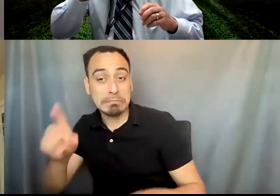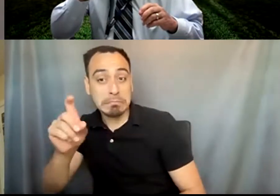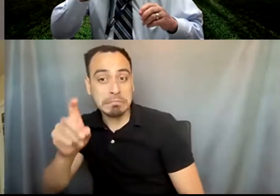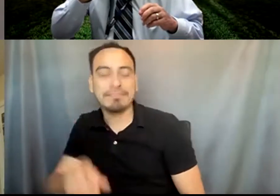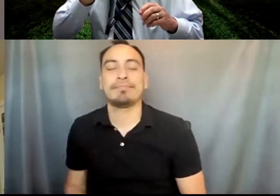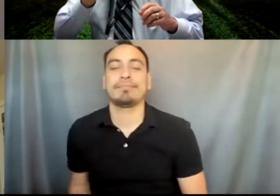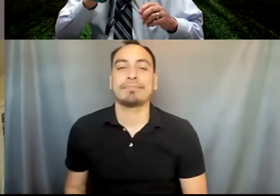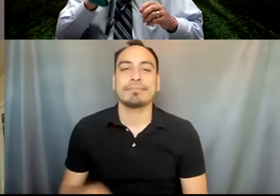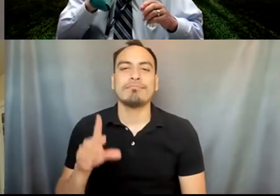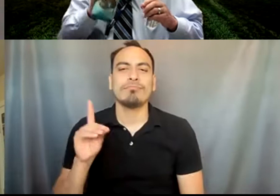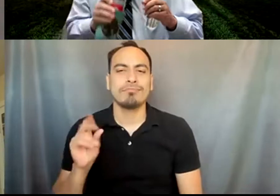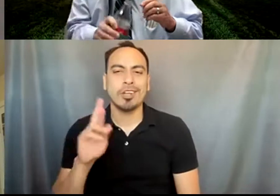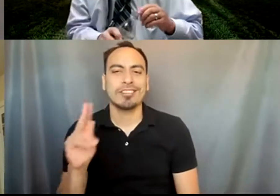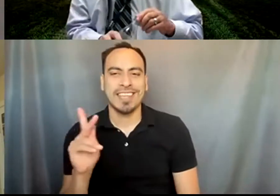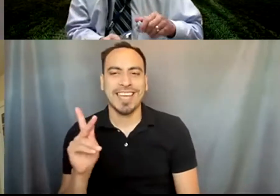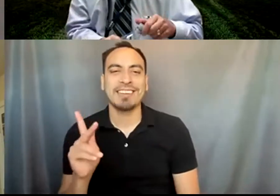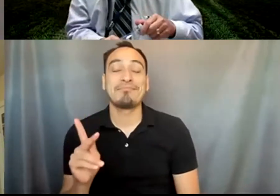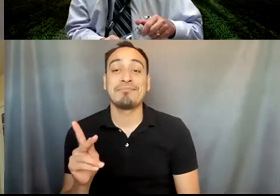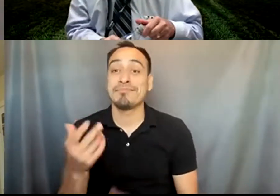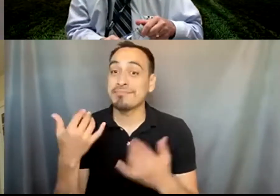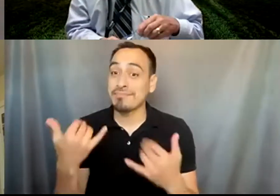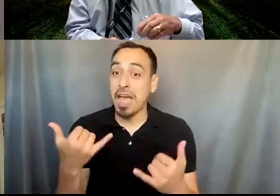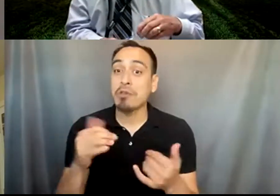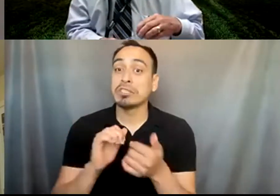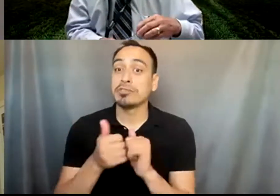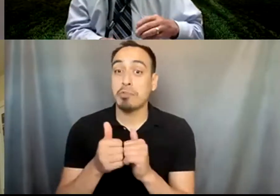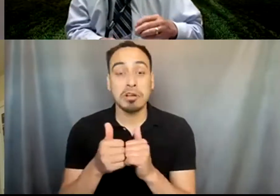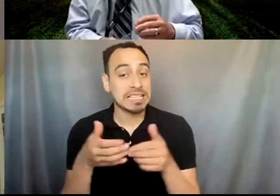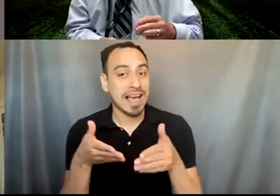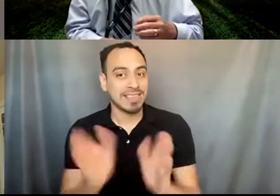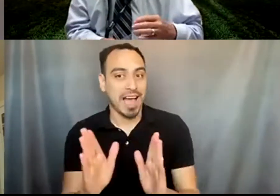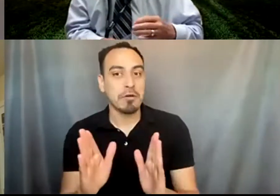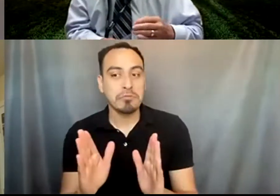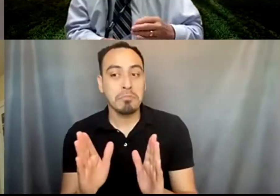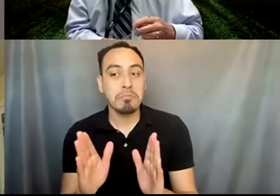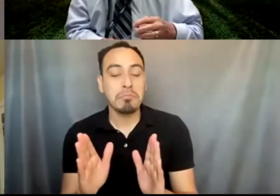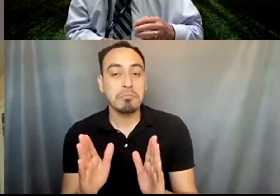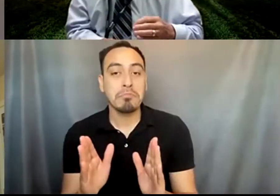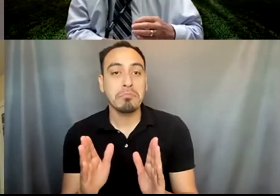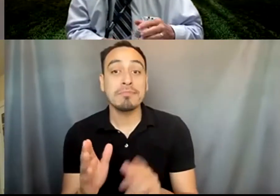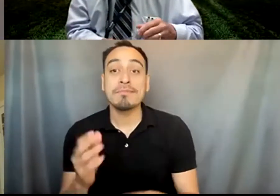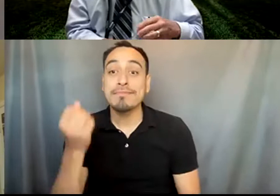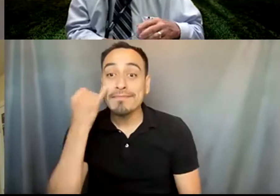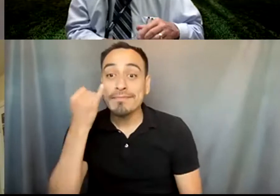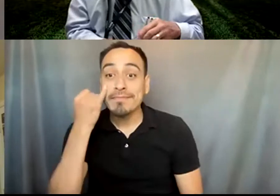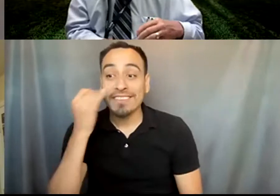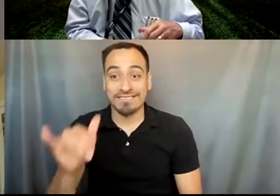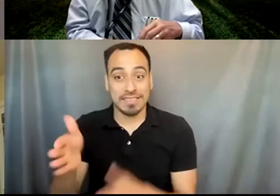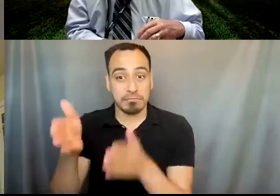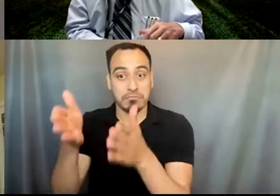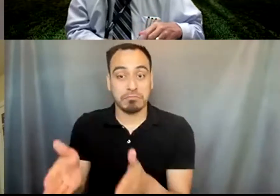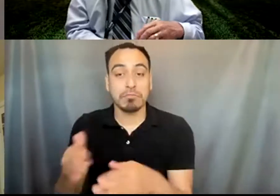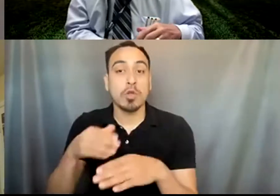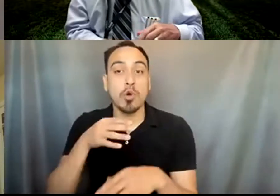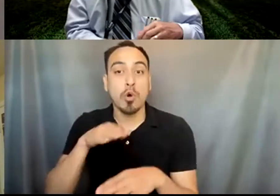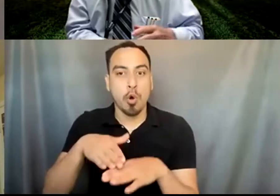youth sports has been allowed is, one, if they are over the age of 12, that they make sure